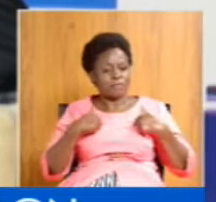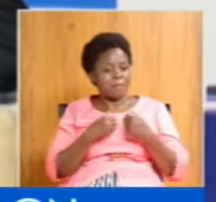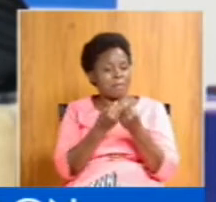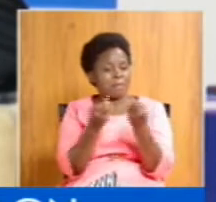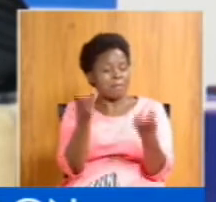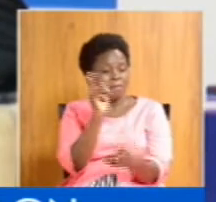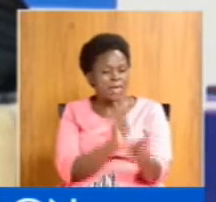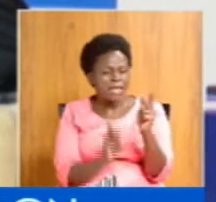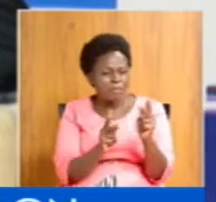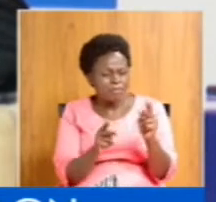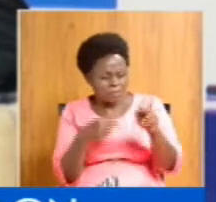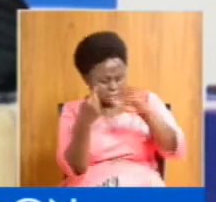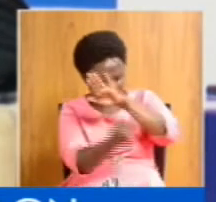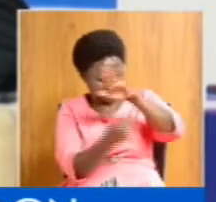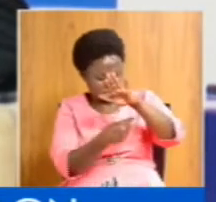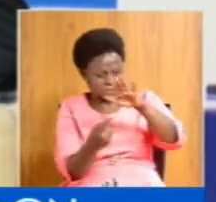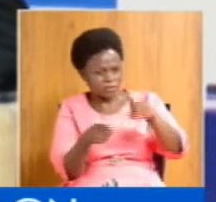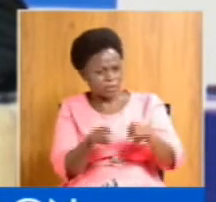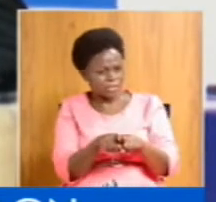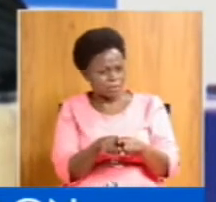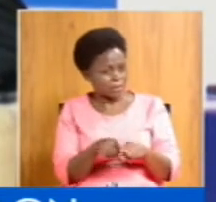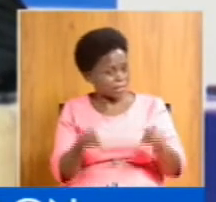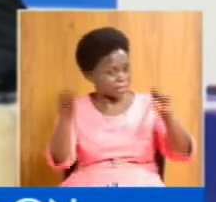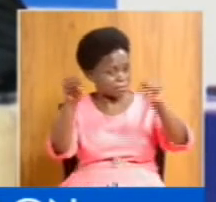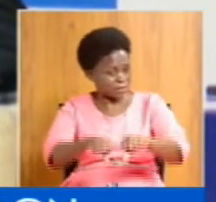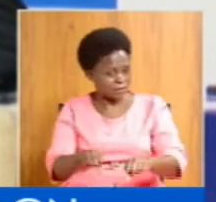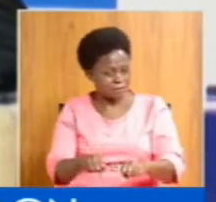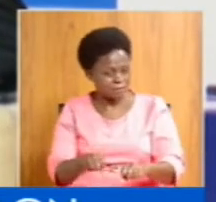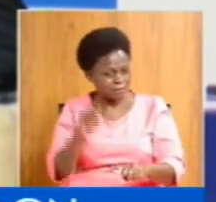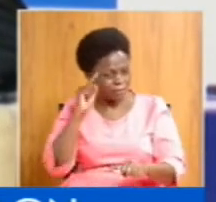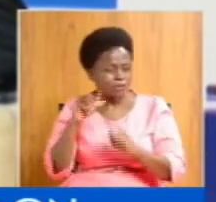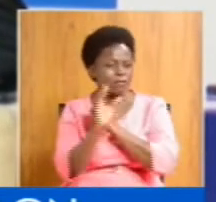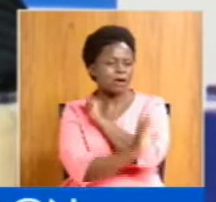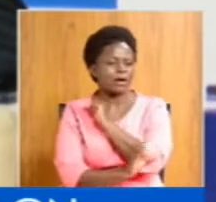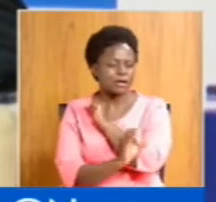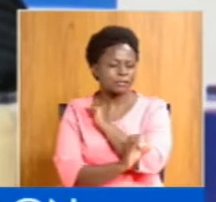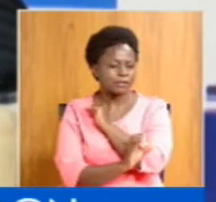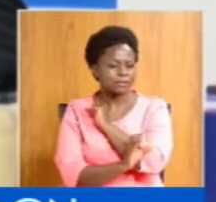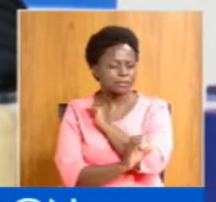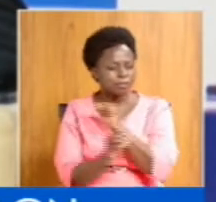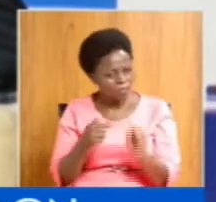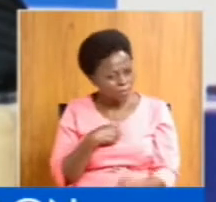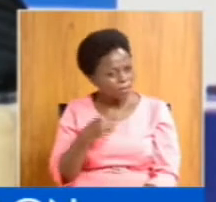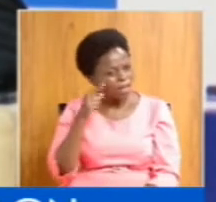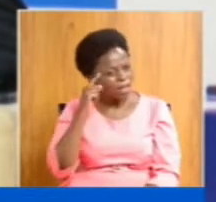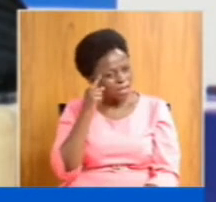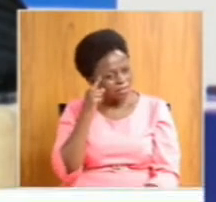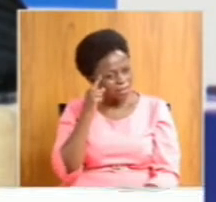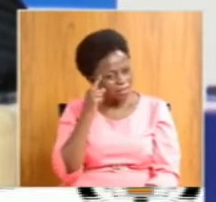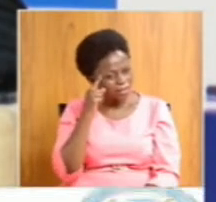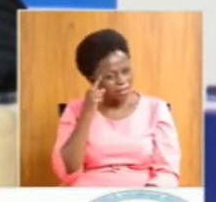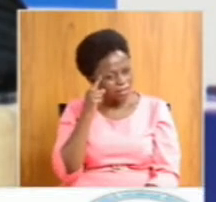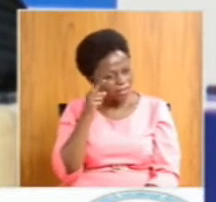Majority of people. people are in that situation. And that's dangerous for our country. I think because of those,